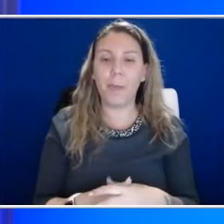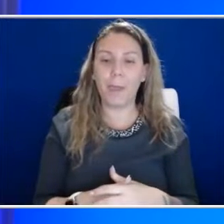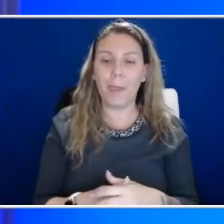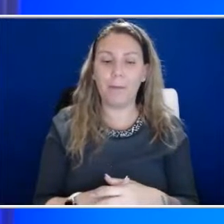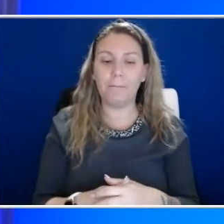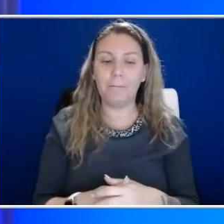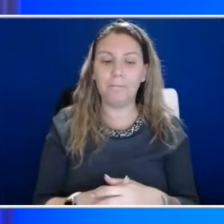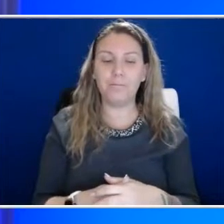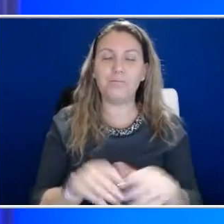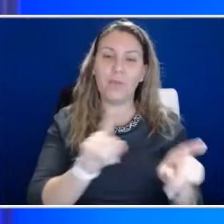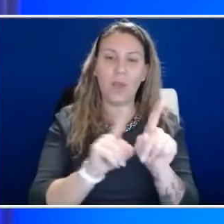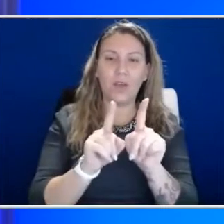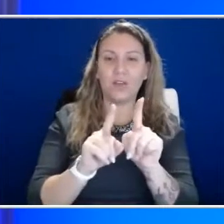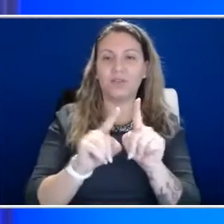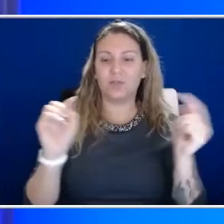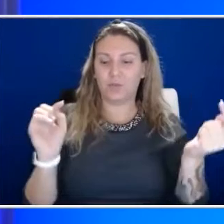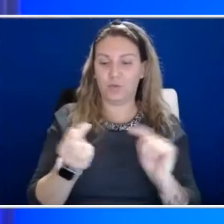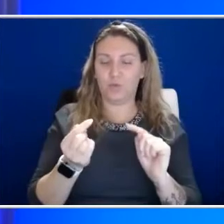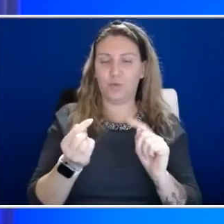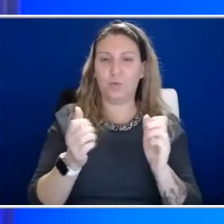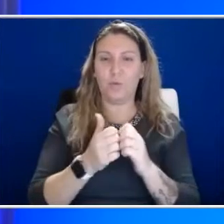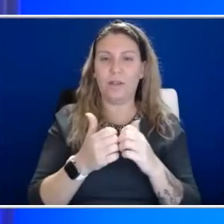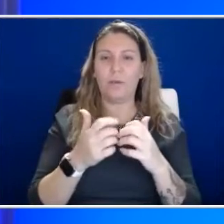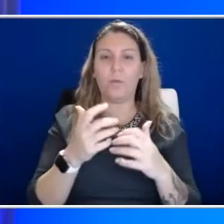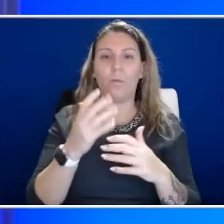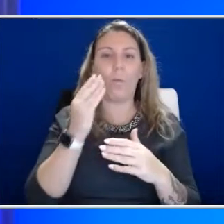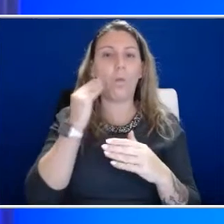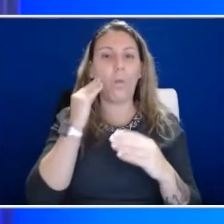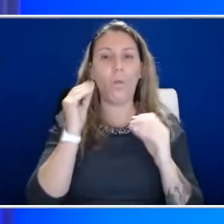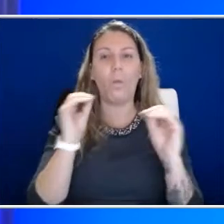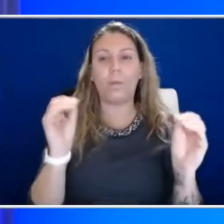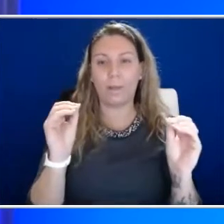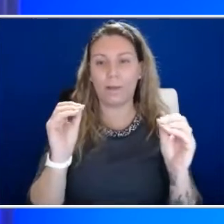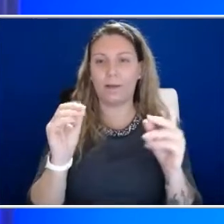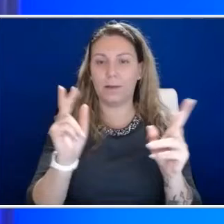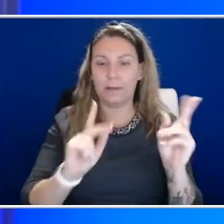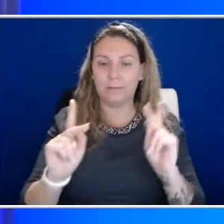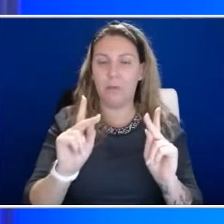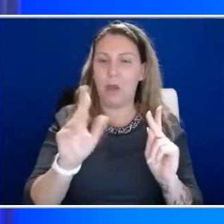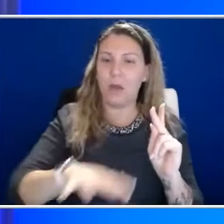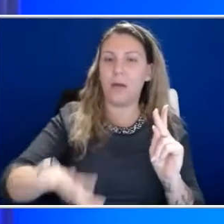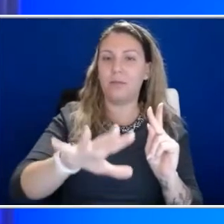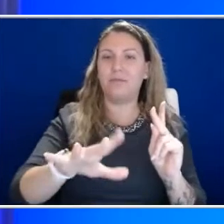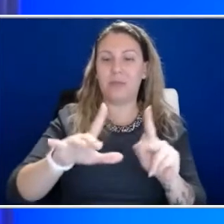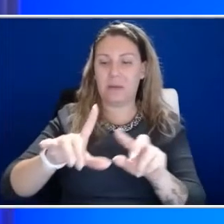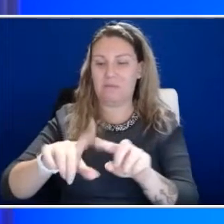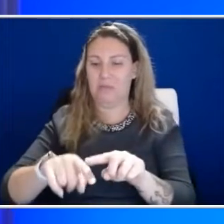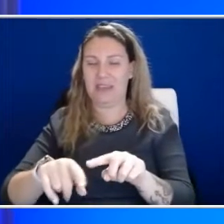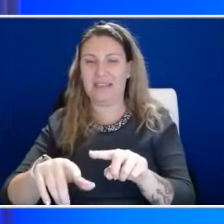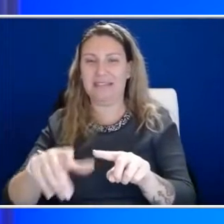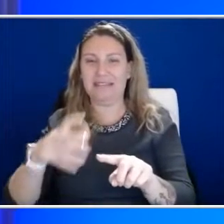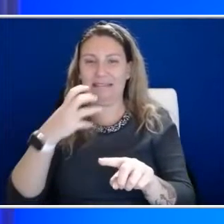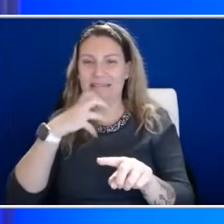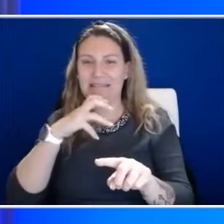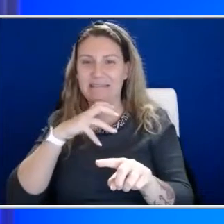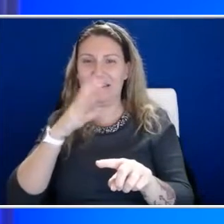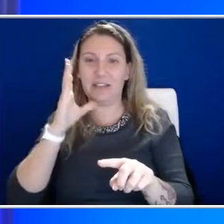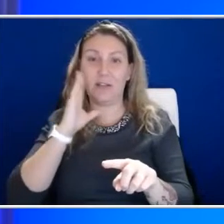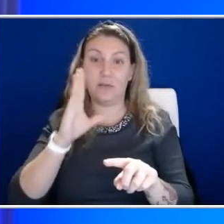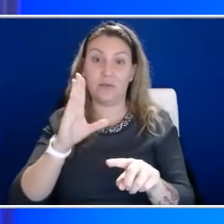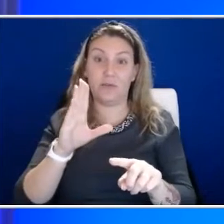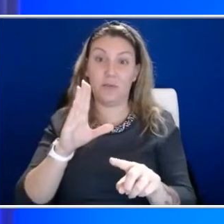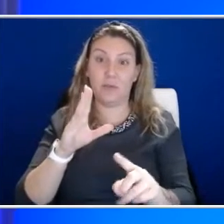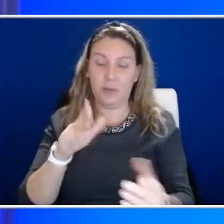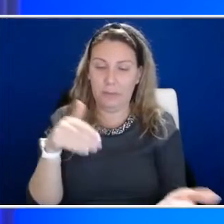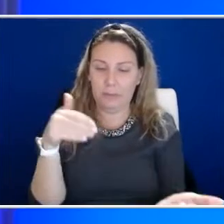injury in our homeless population, where they will be dependent on very, very basic heating, and it will be very proximated to their